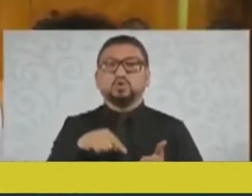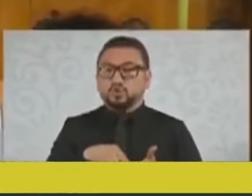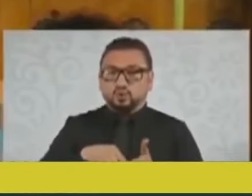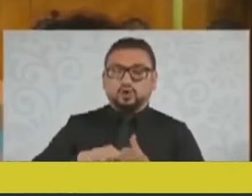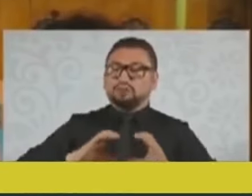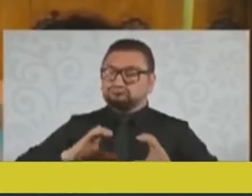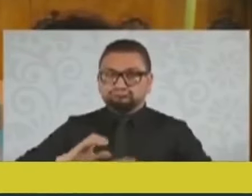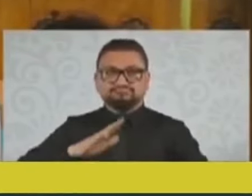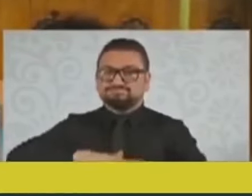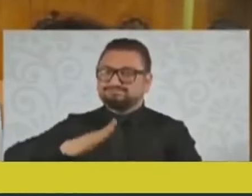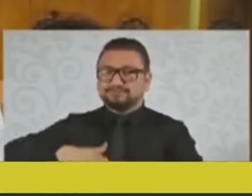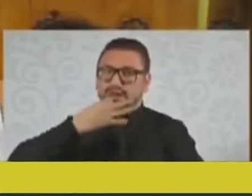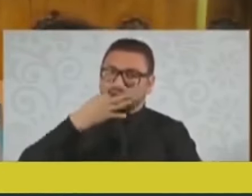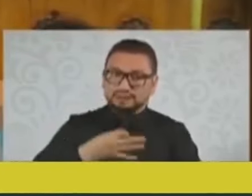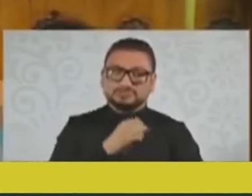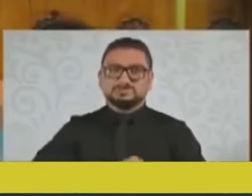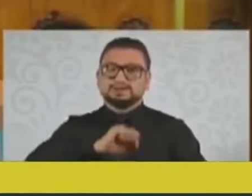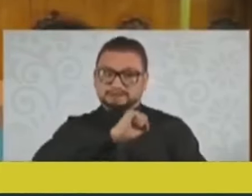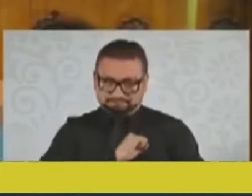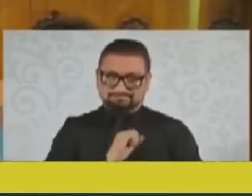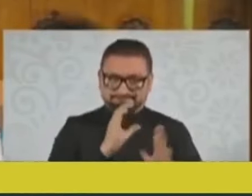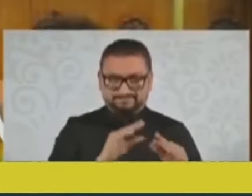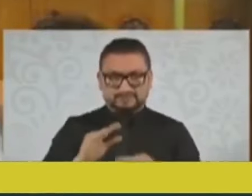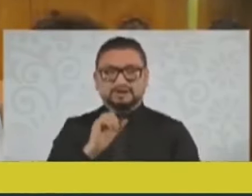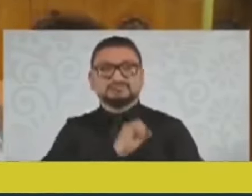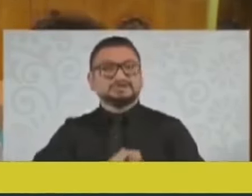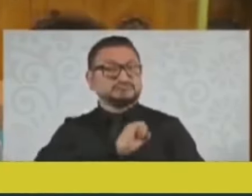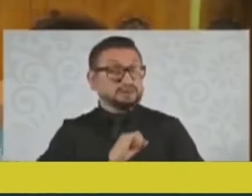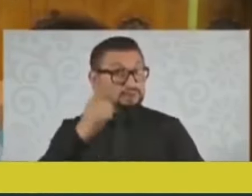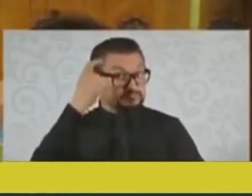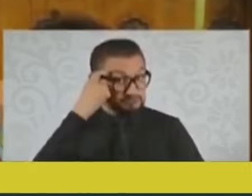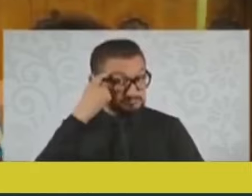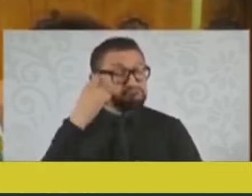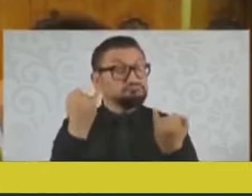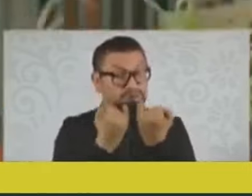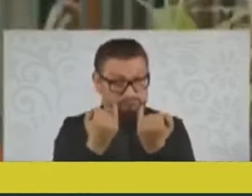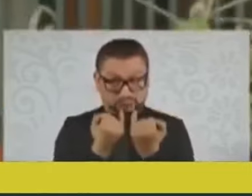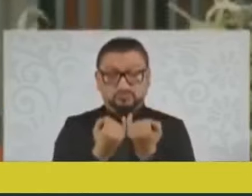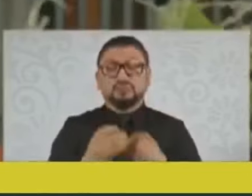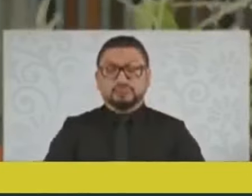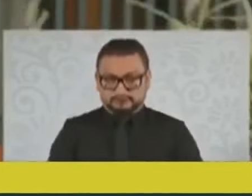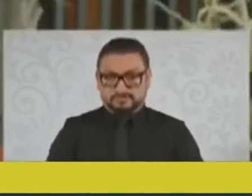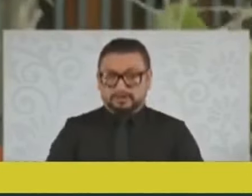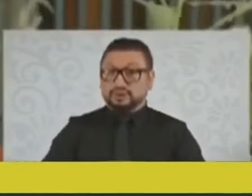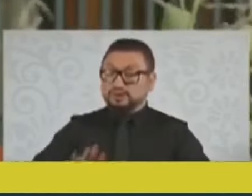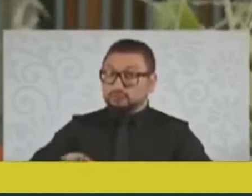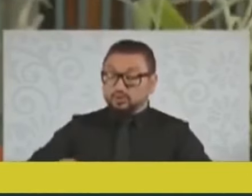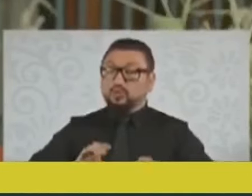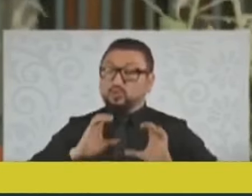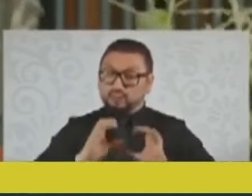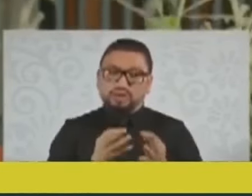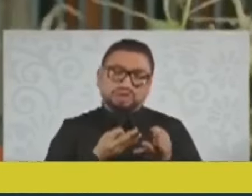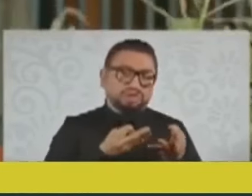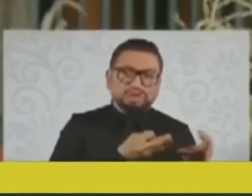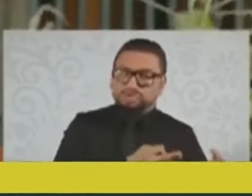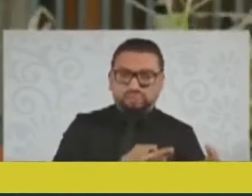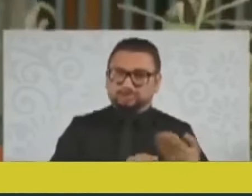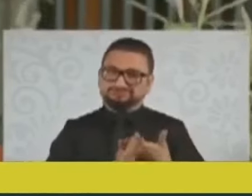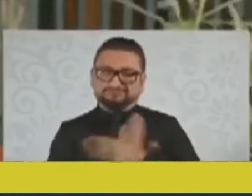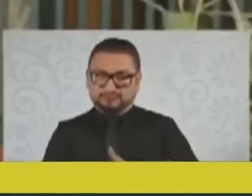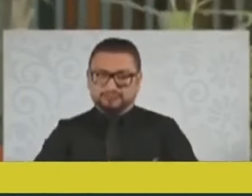transform public schools and also spaces of prevention,